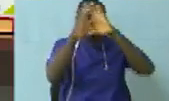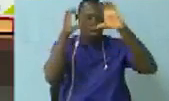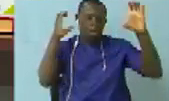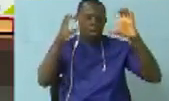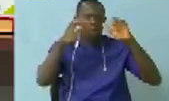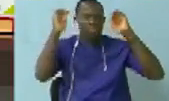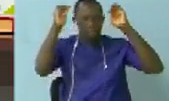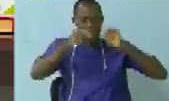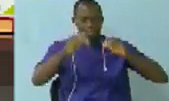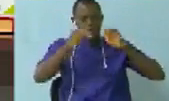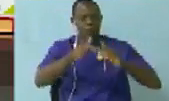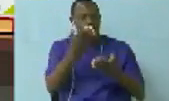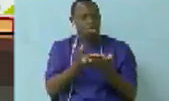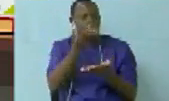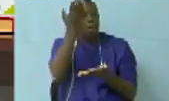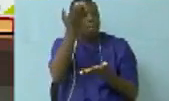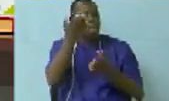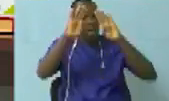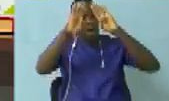upstairs.